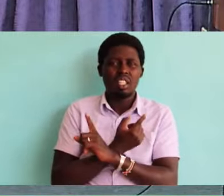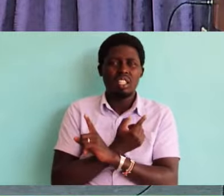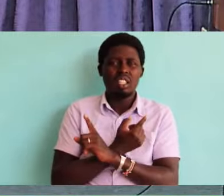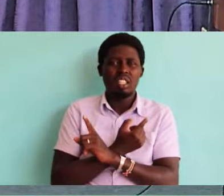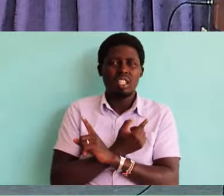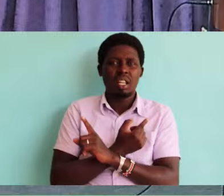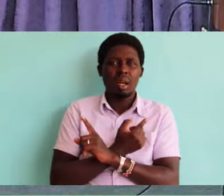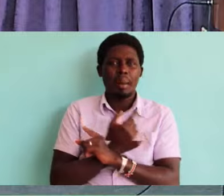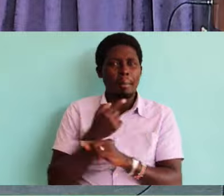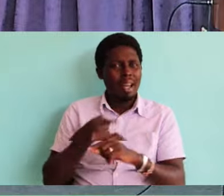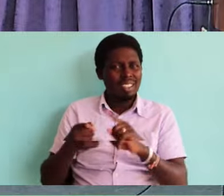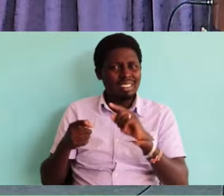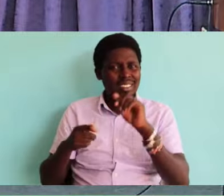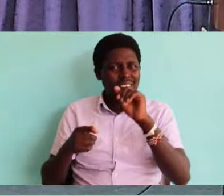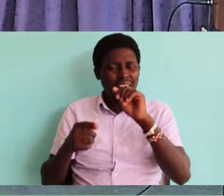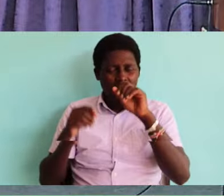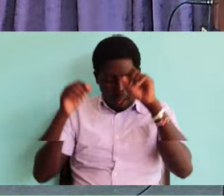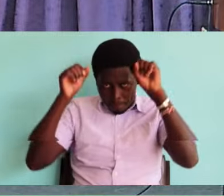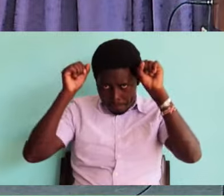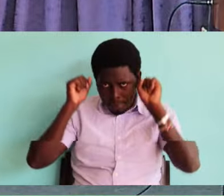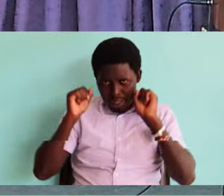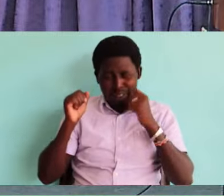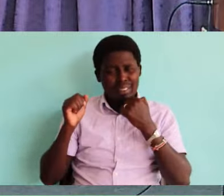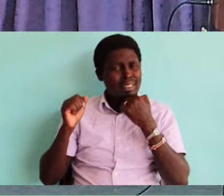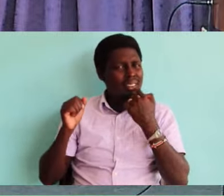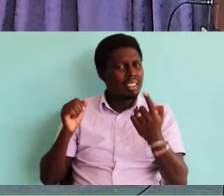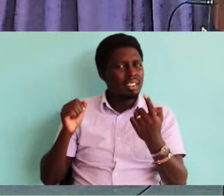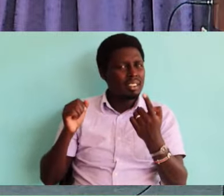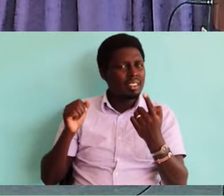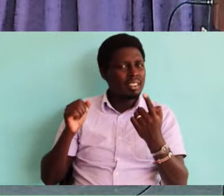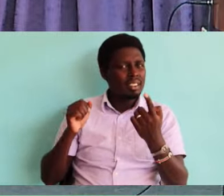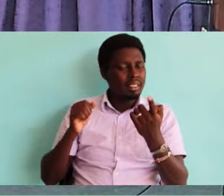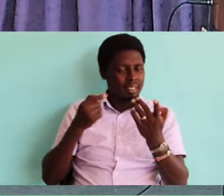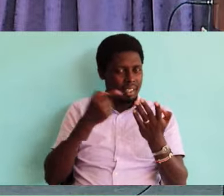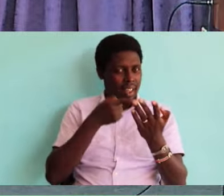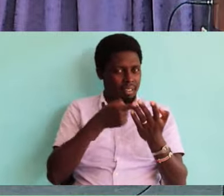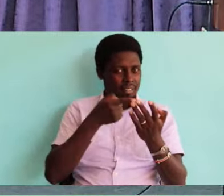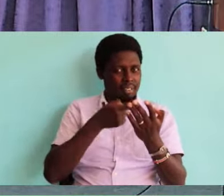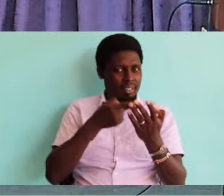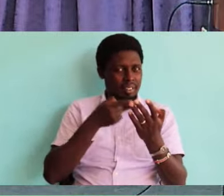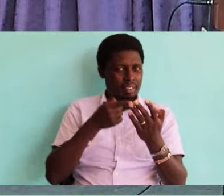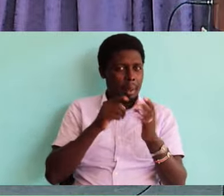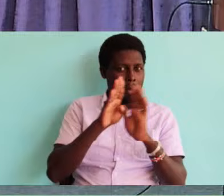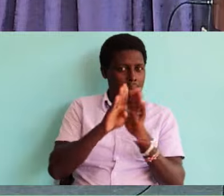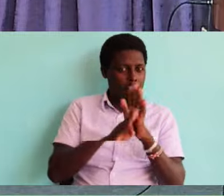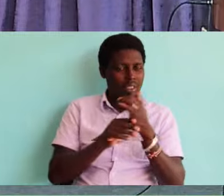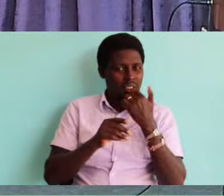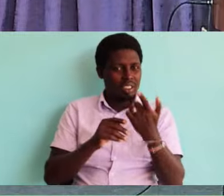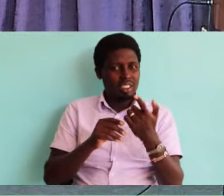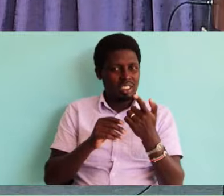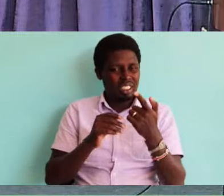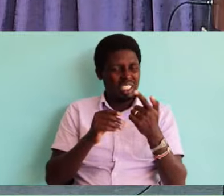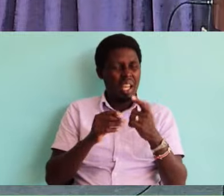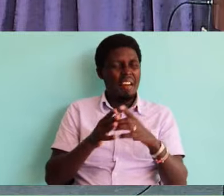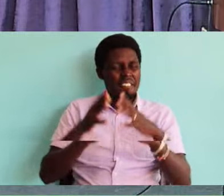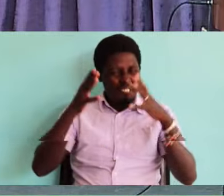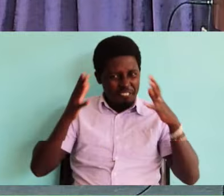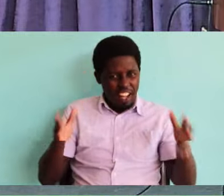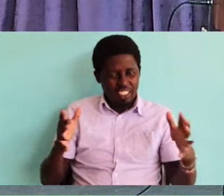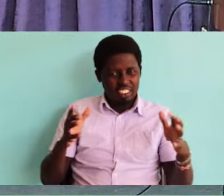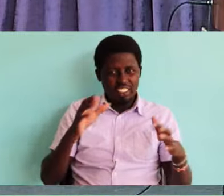you look at Abel, the Bible says that Abel brought fat